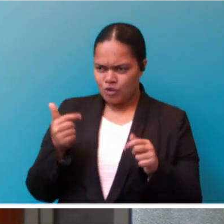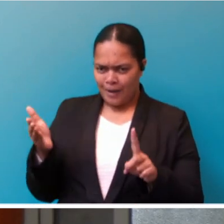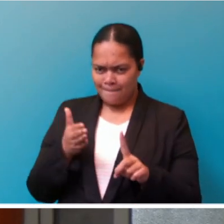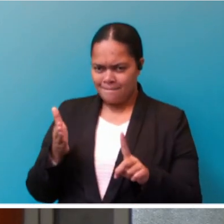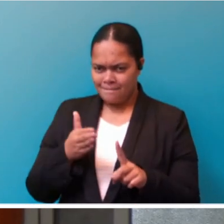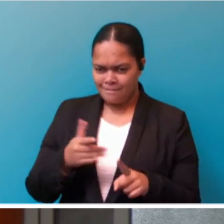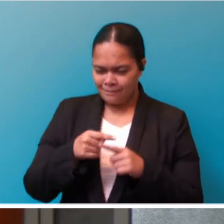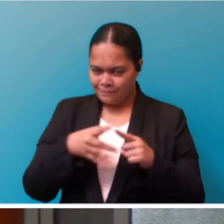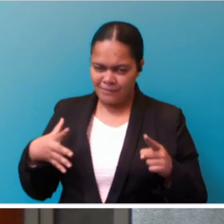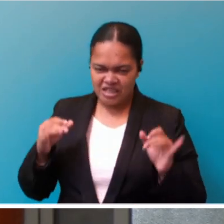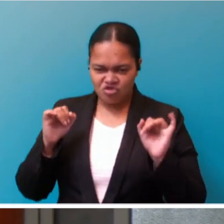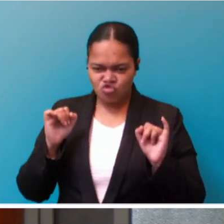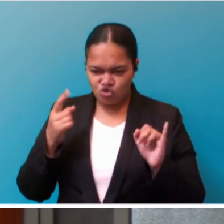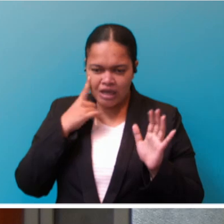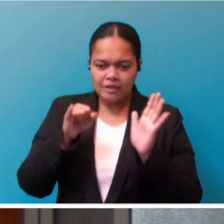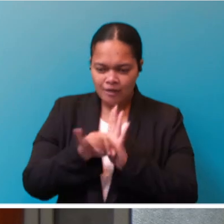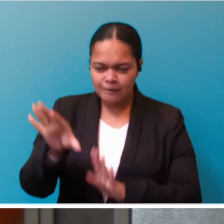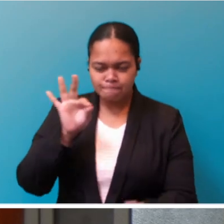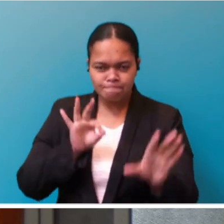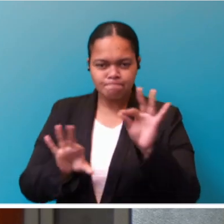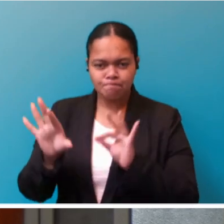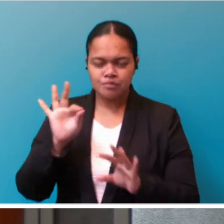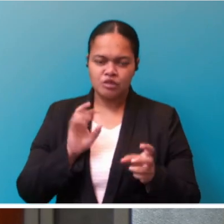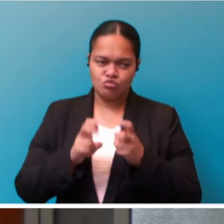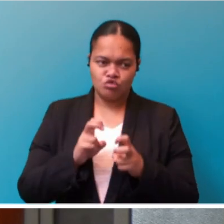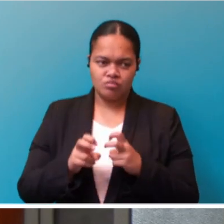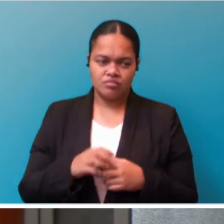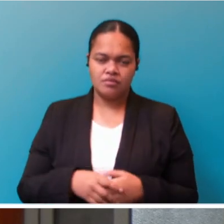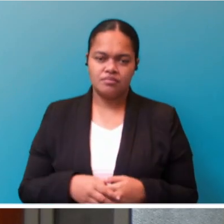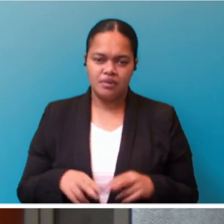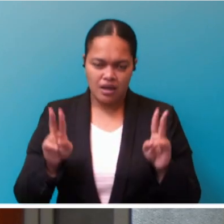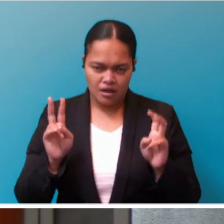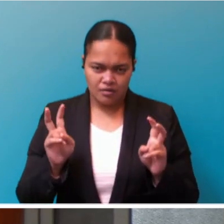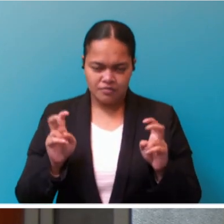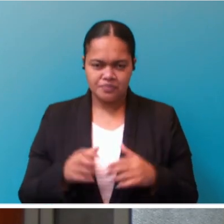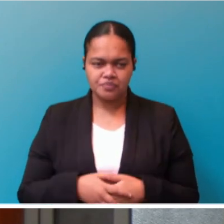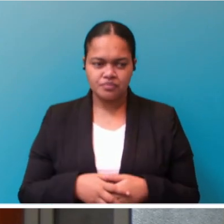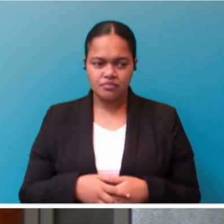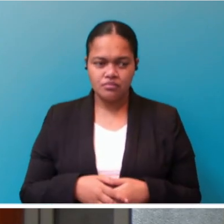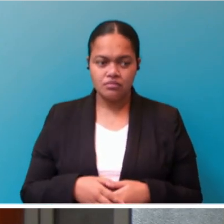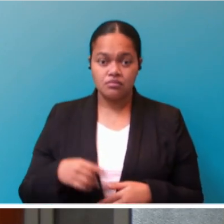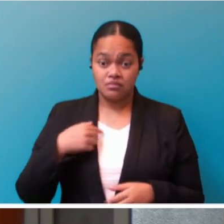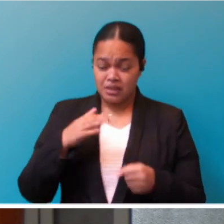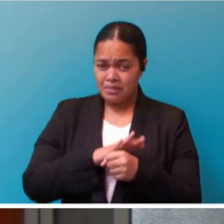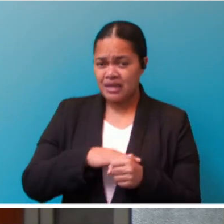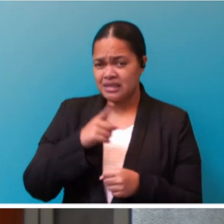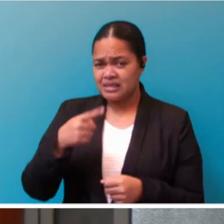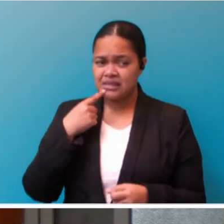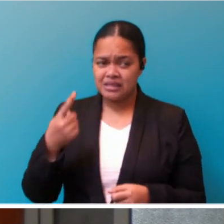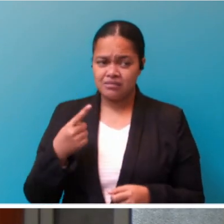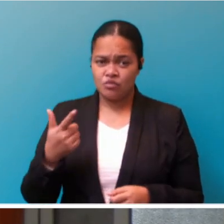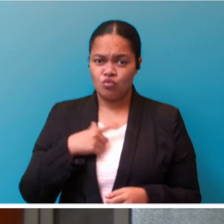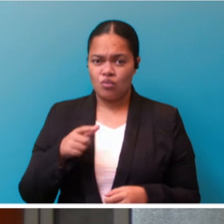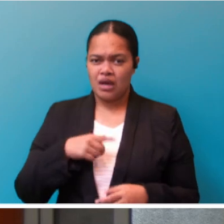the issues, identifying the problems and the constraints, unquote. I make this statement on the back of a tragic